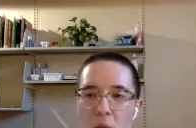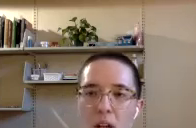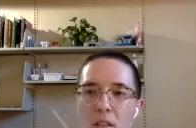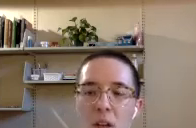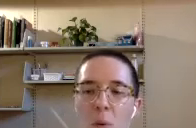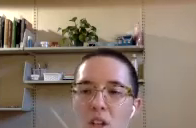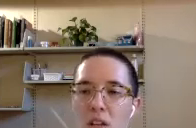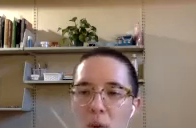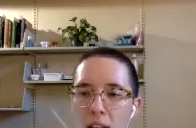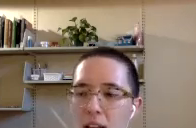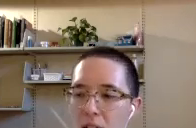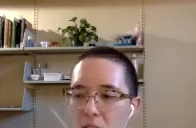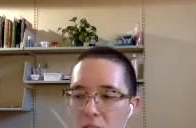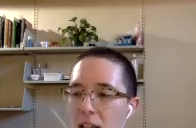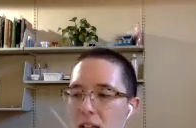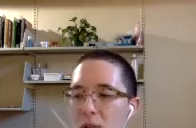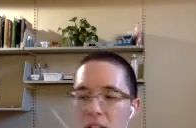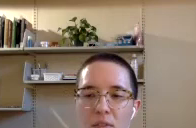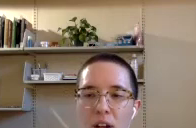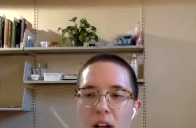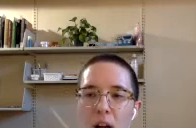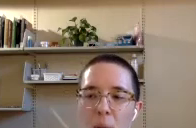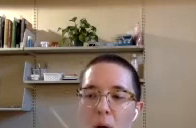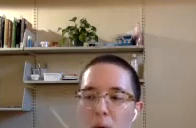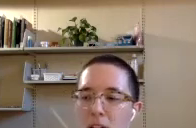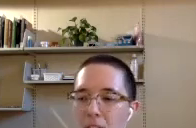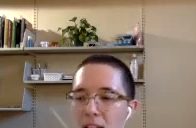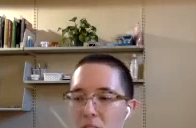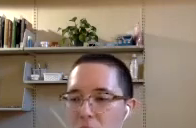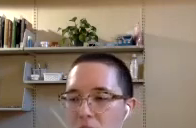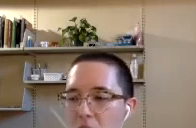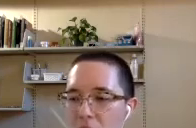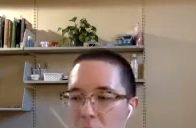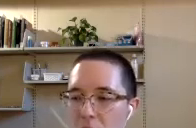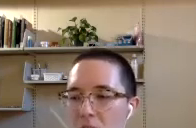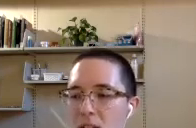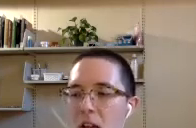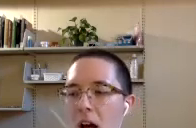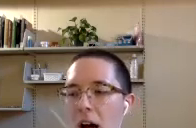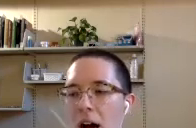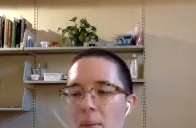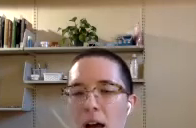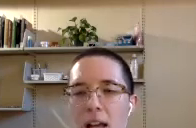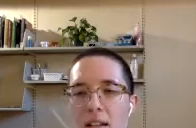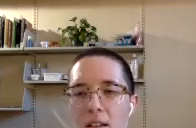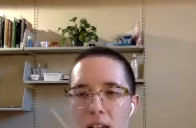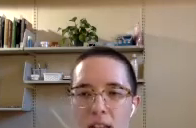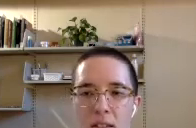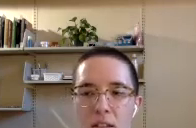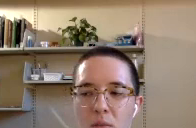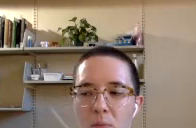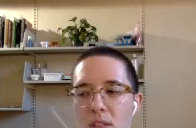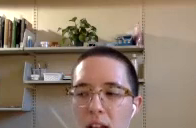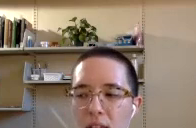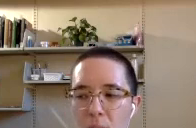national forests, which, as Riley kind of started to get into, is like a very problematized notion of the wilderness. And